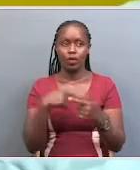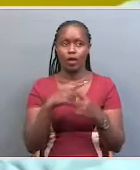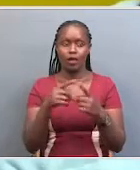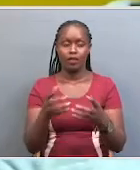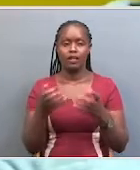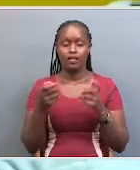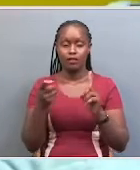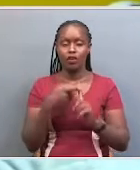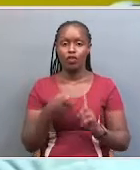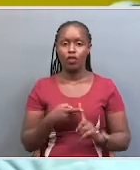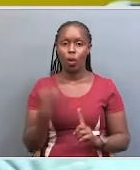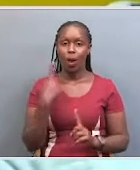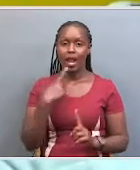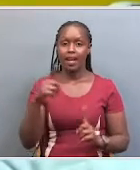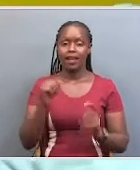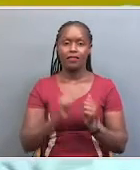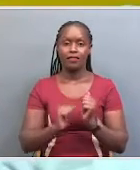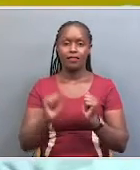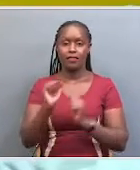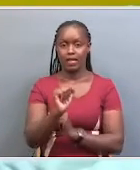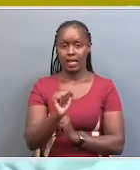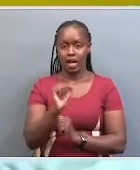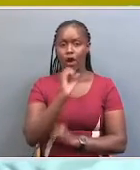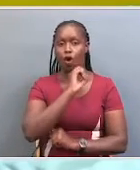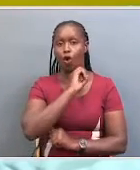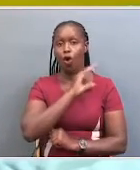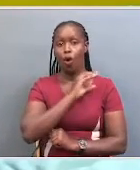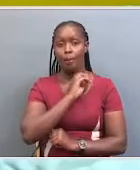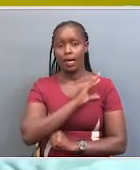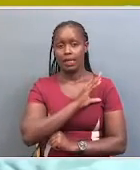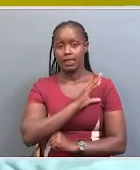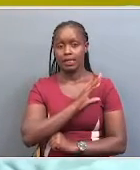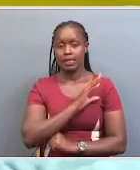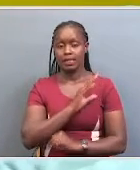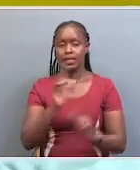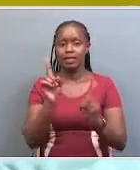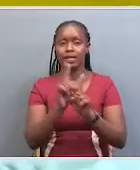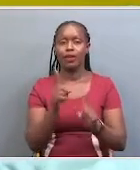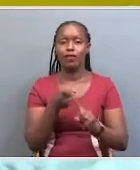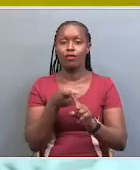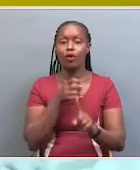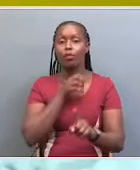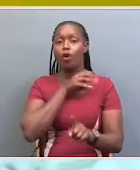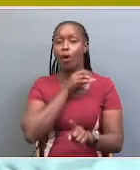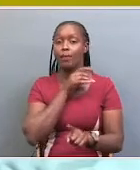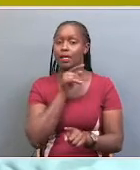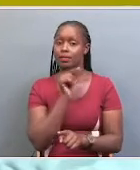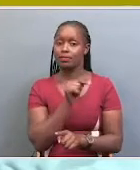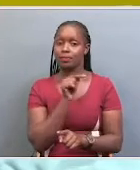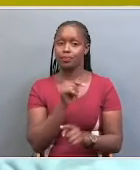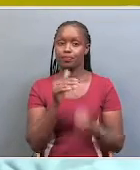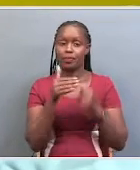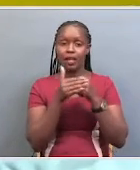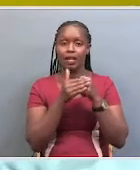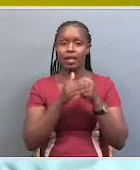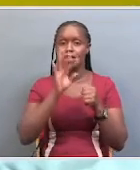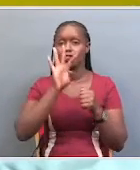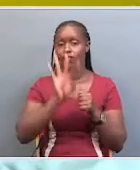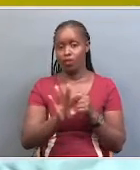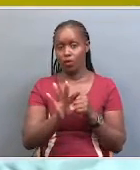total of 115 complaints. From those complaints, 94 of